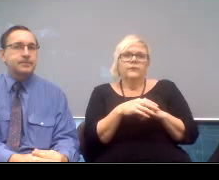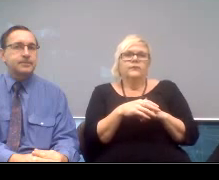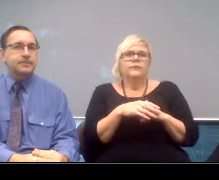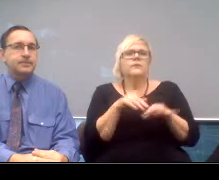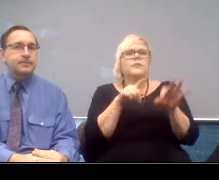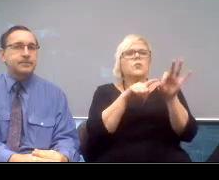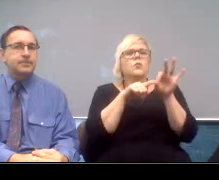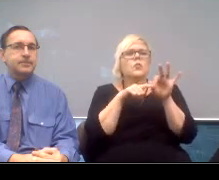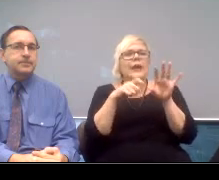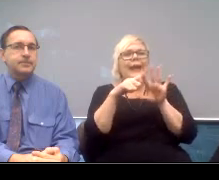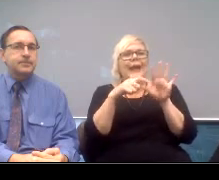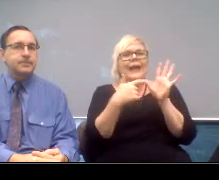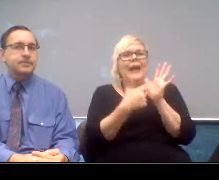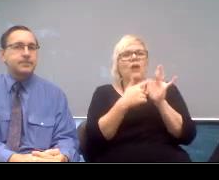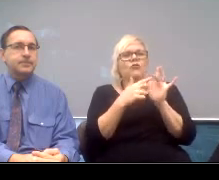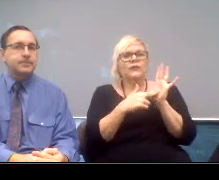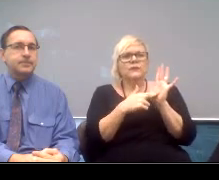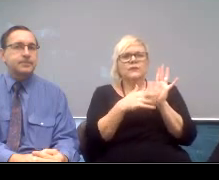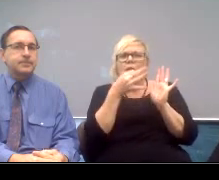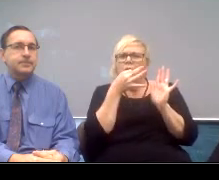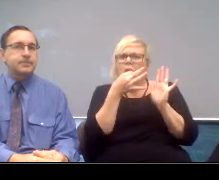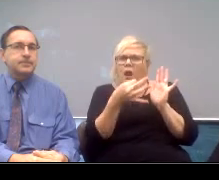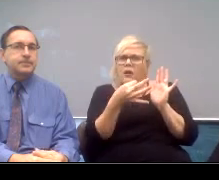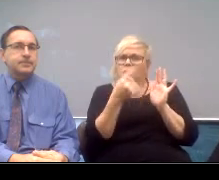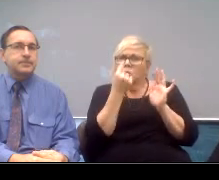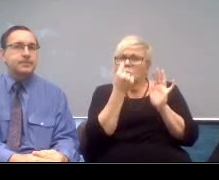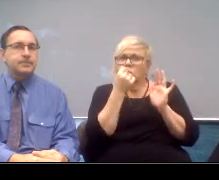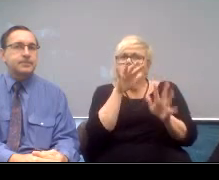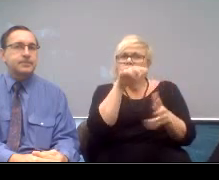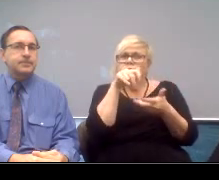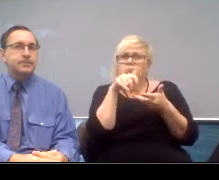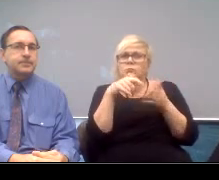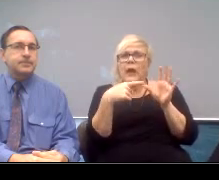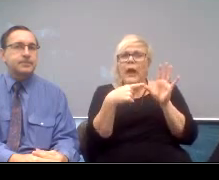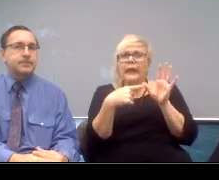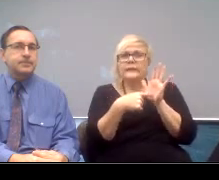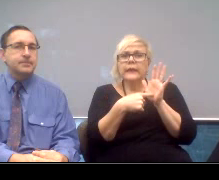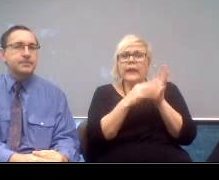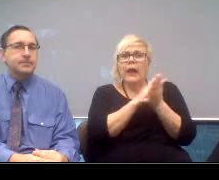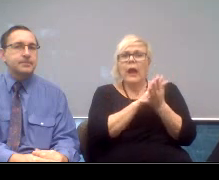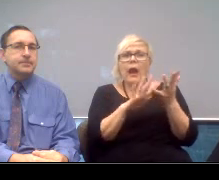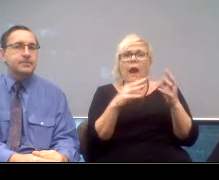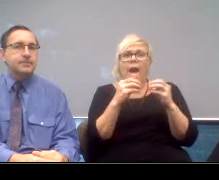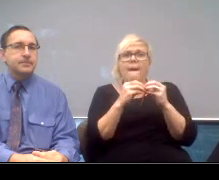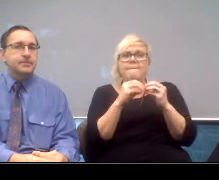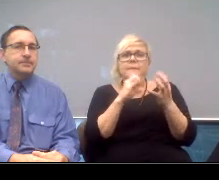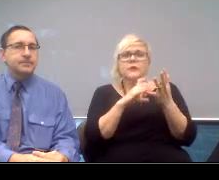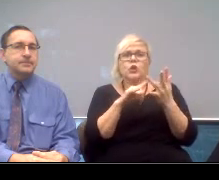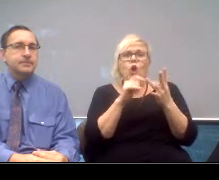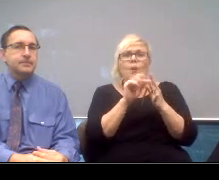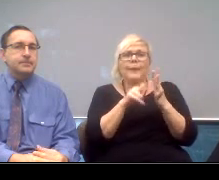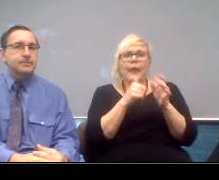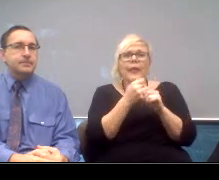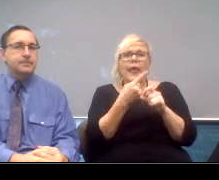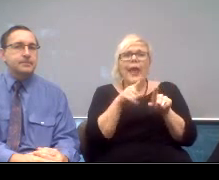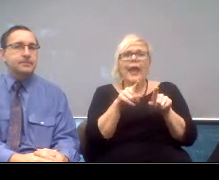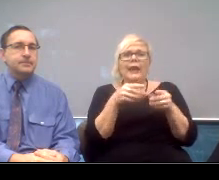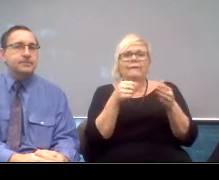A question from Karen, is it possible to get a copy of the AT Hub Scoping and Feasibility